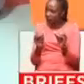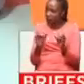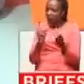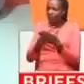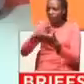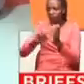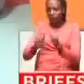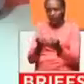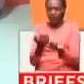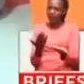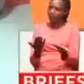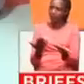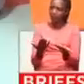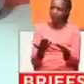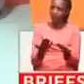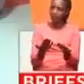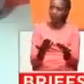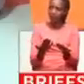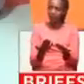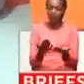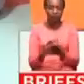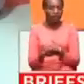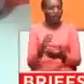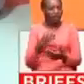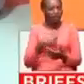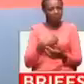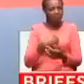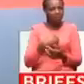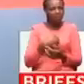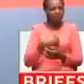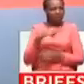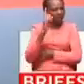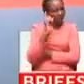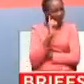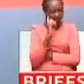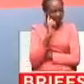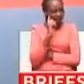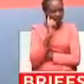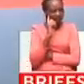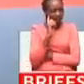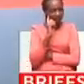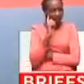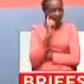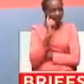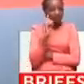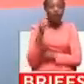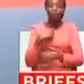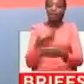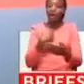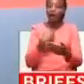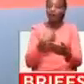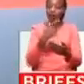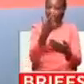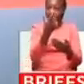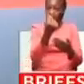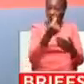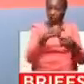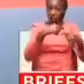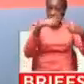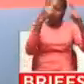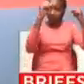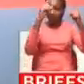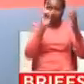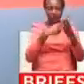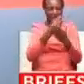so, I mean, I got away from that stuff and I was thinking, you know, man, I had a certain amount of success in Africa. Why, you know, why do I need